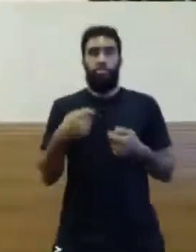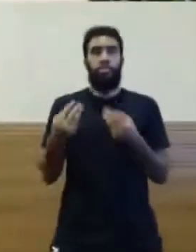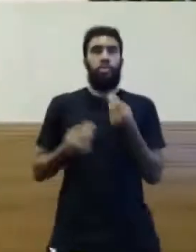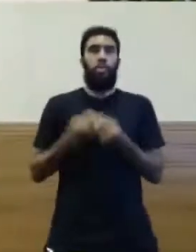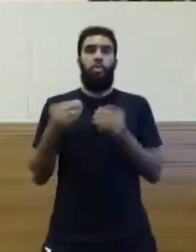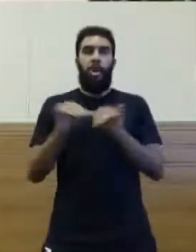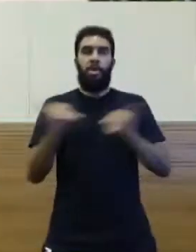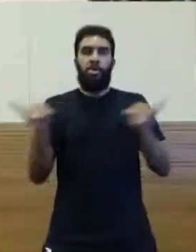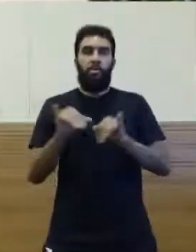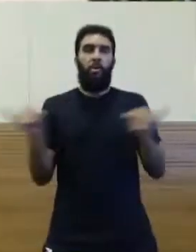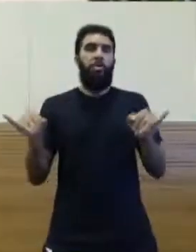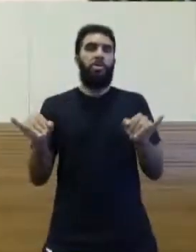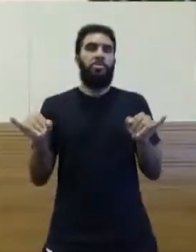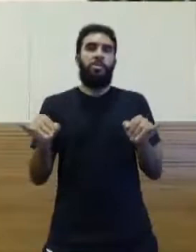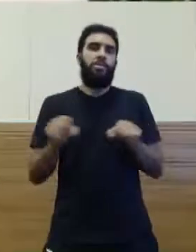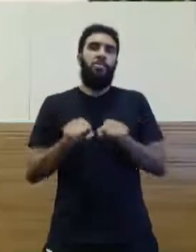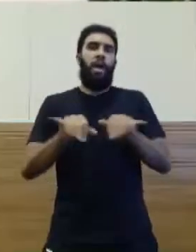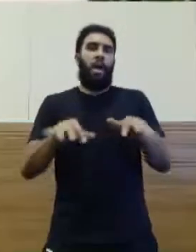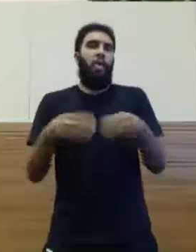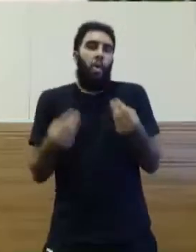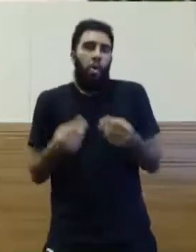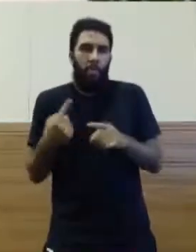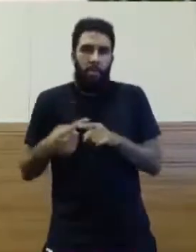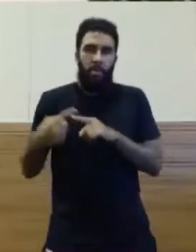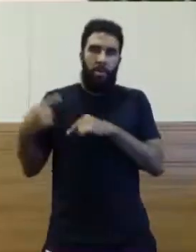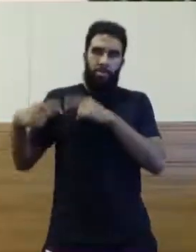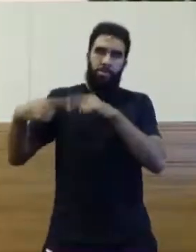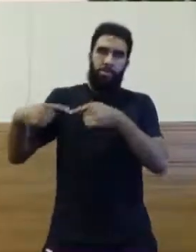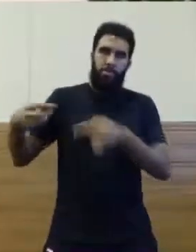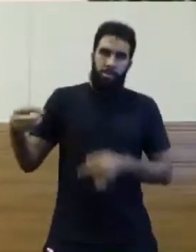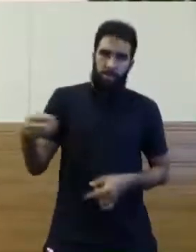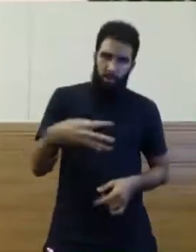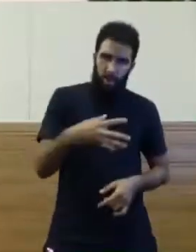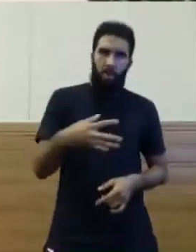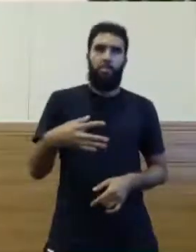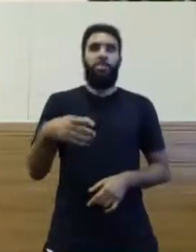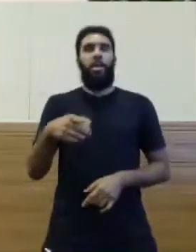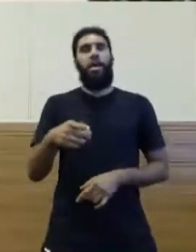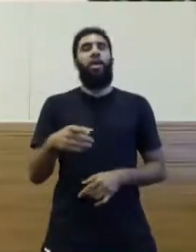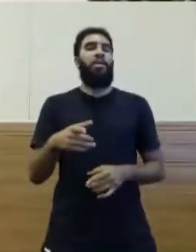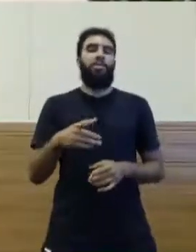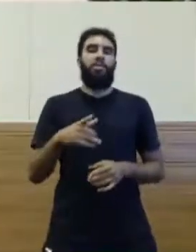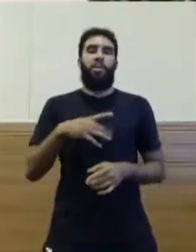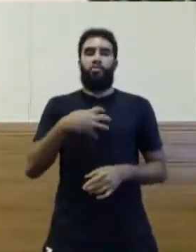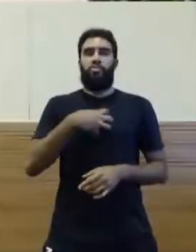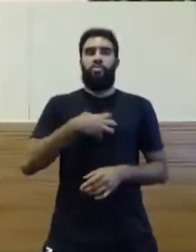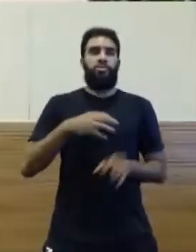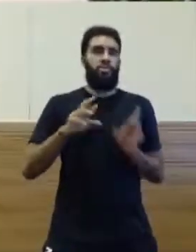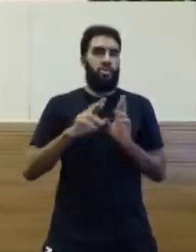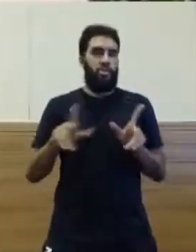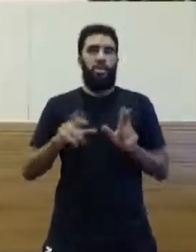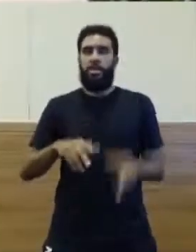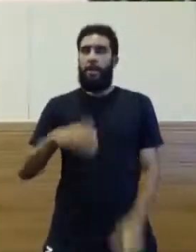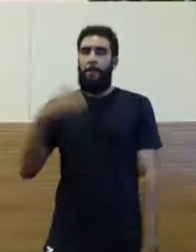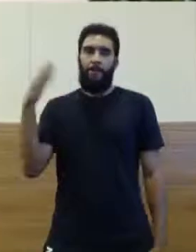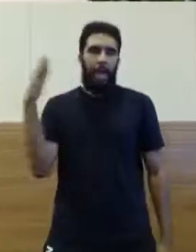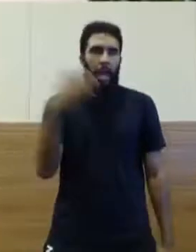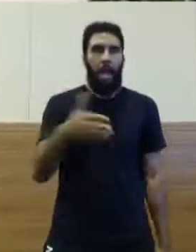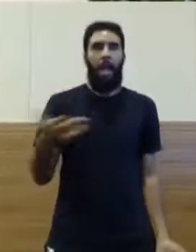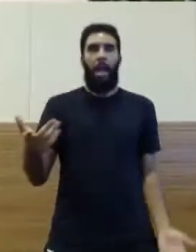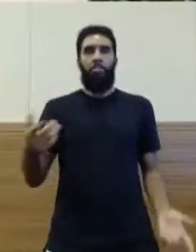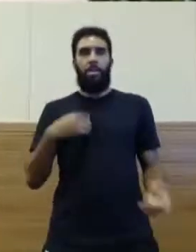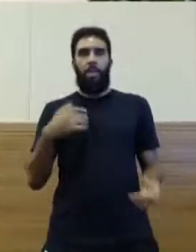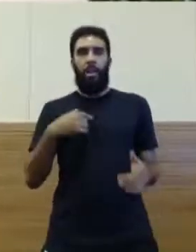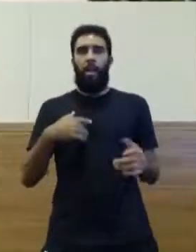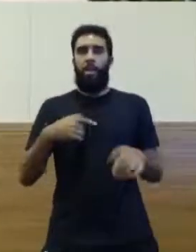in the ways which we transmit information, because the new generations they work in a different way, they're